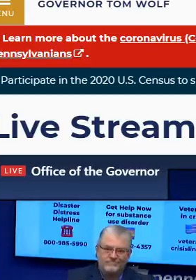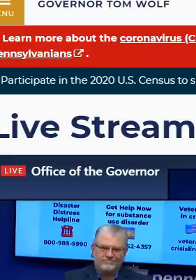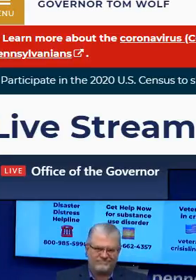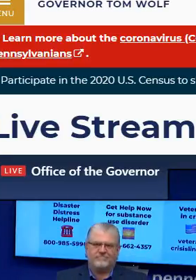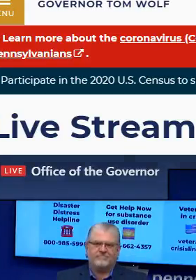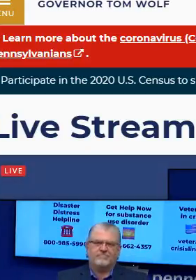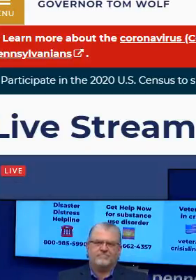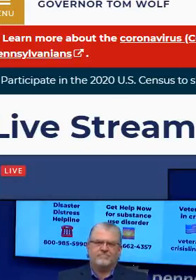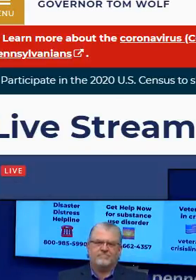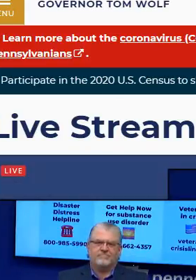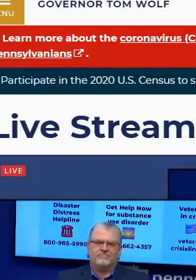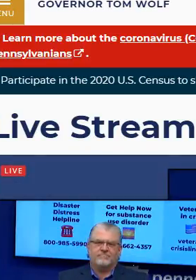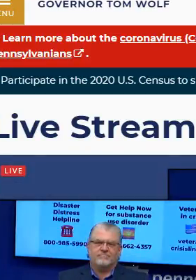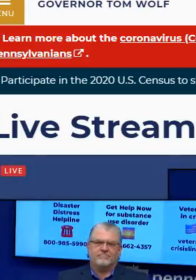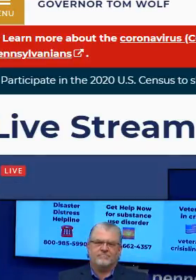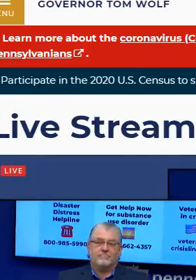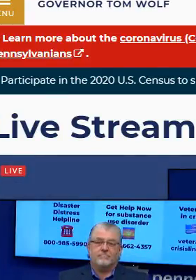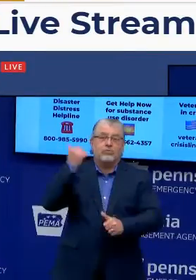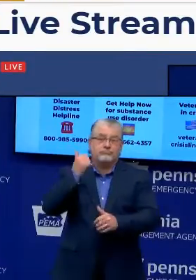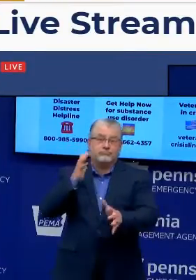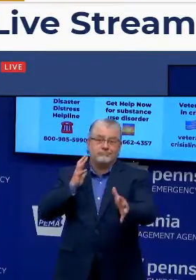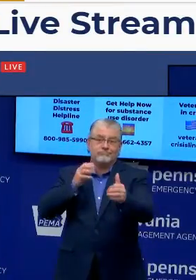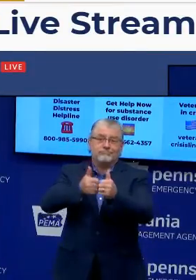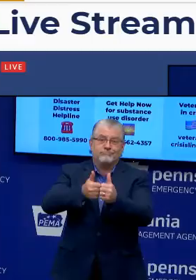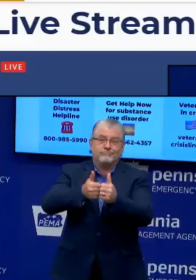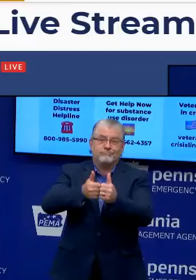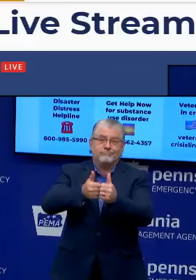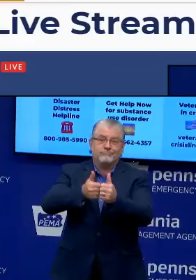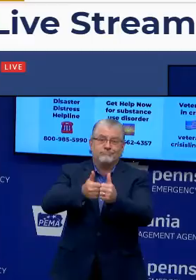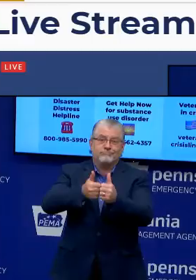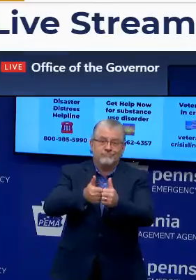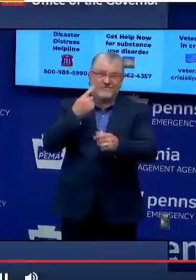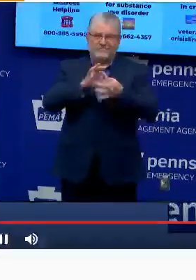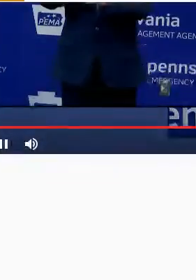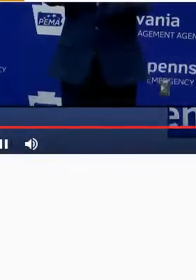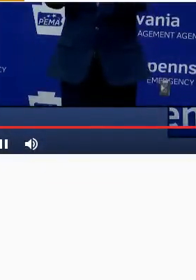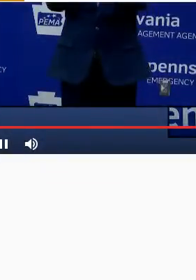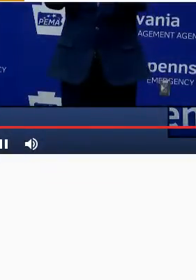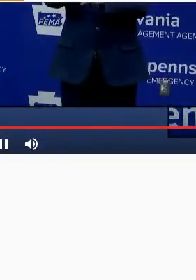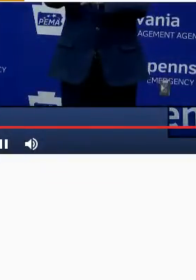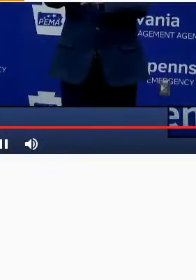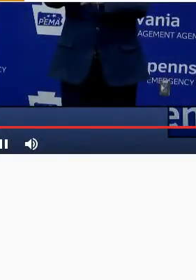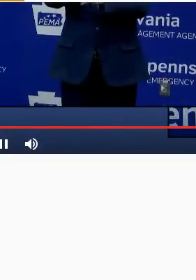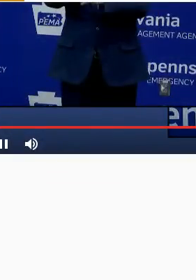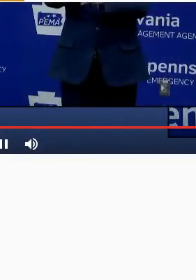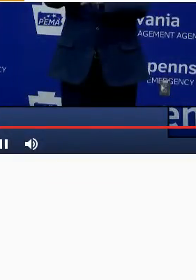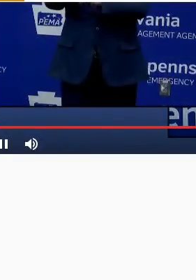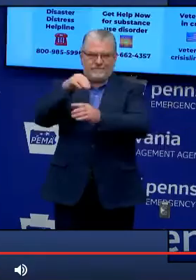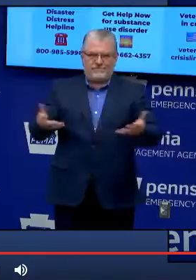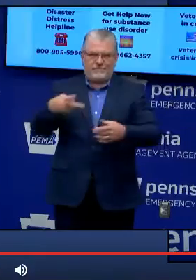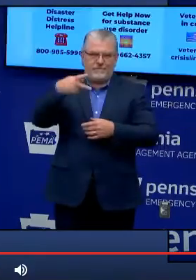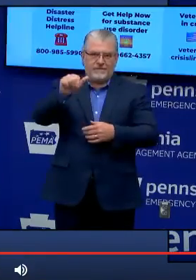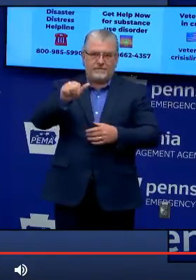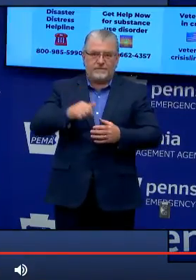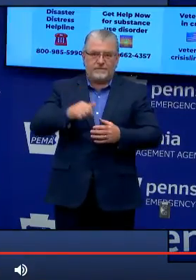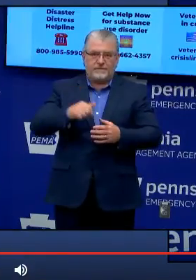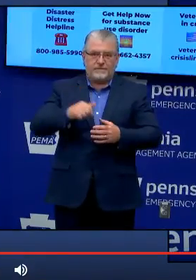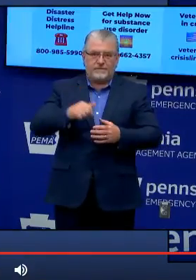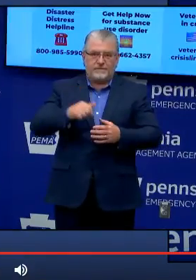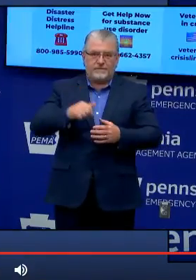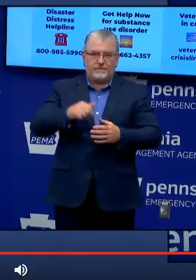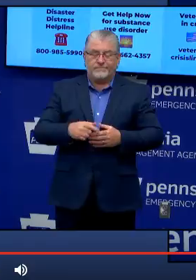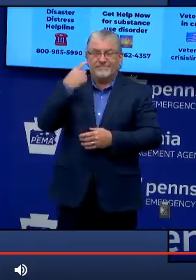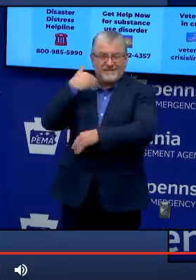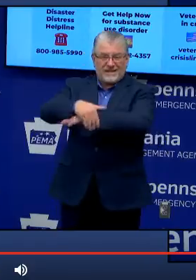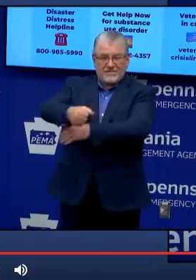Here is our latest update on COVID-19 in Pennsylvania. As of 12 a.m. this morning, we have